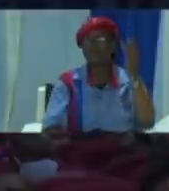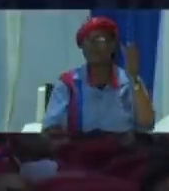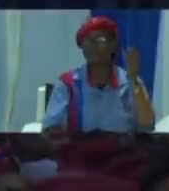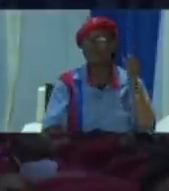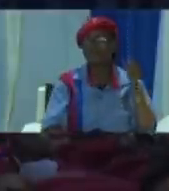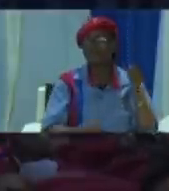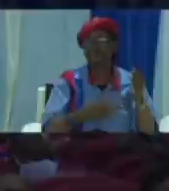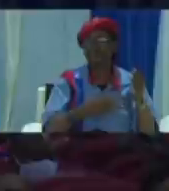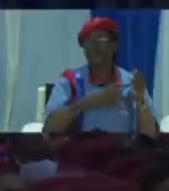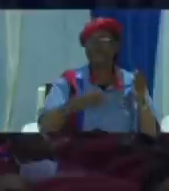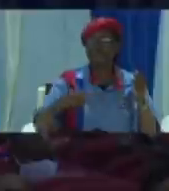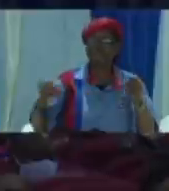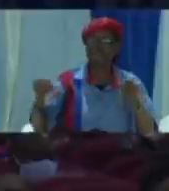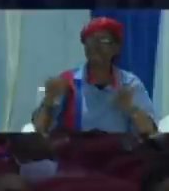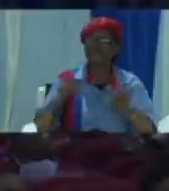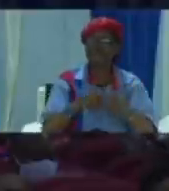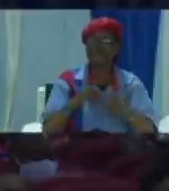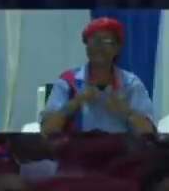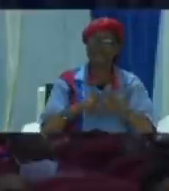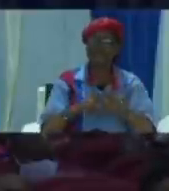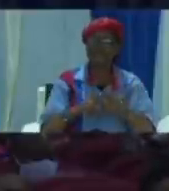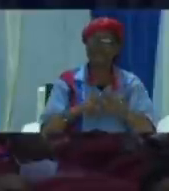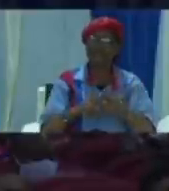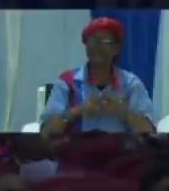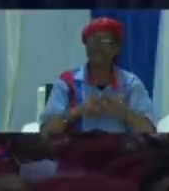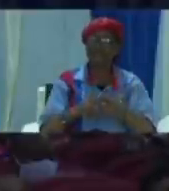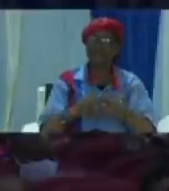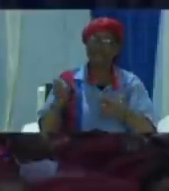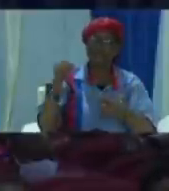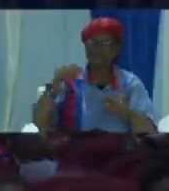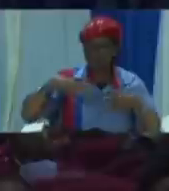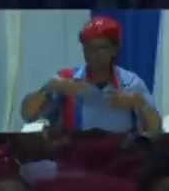and then recovered.